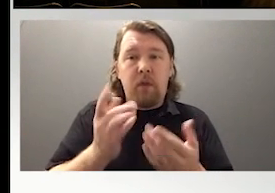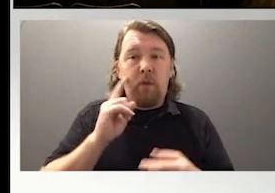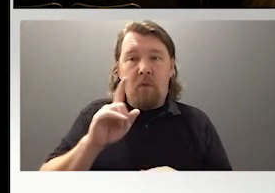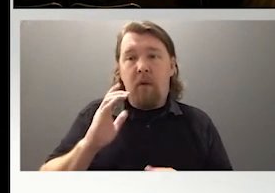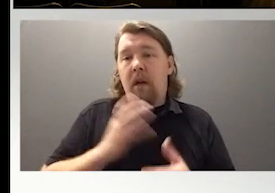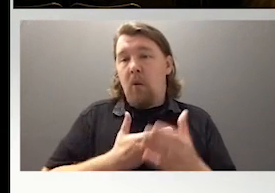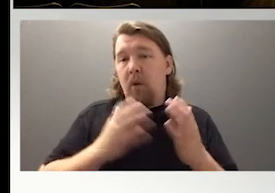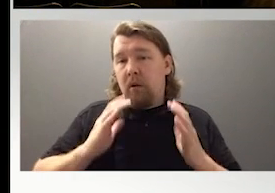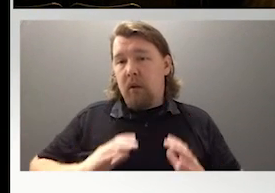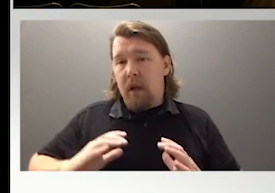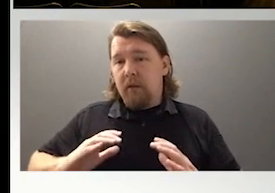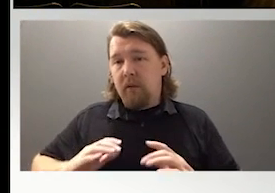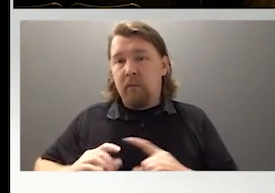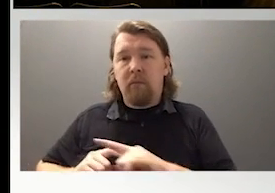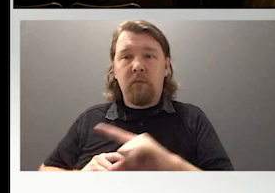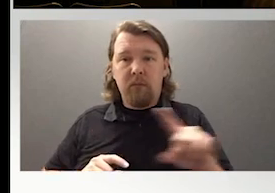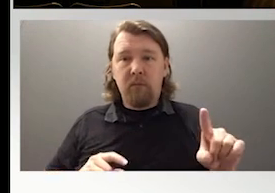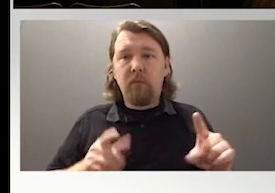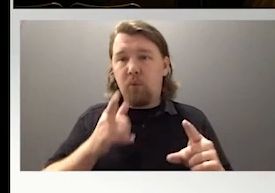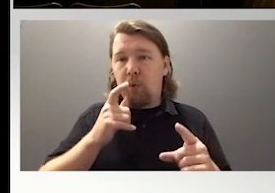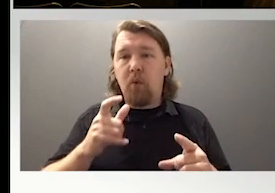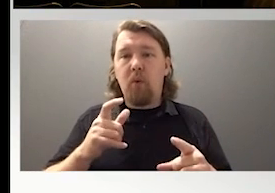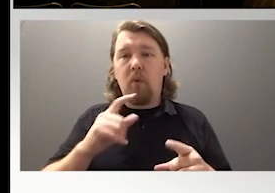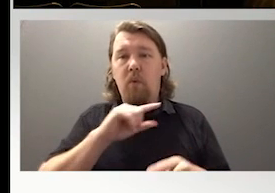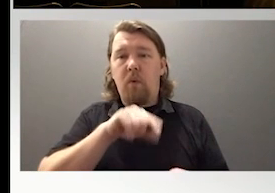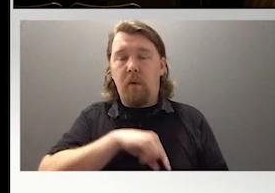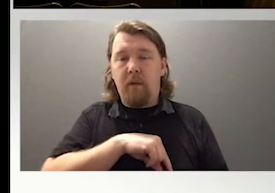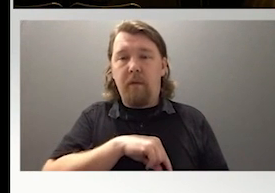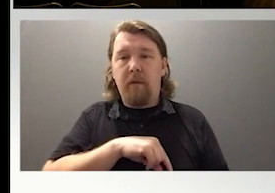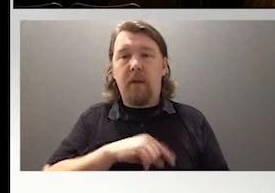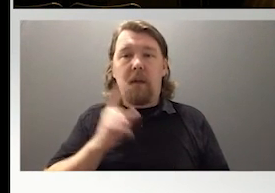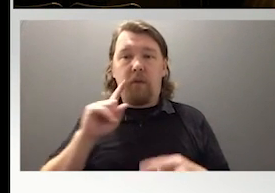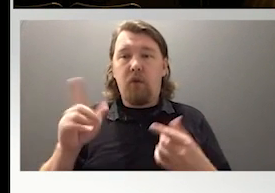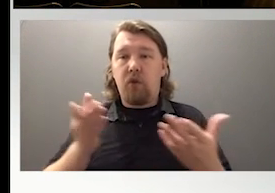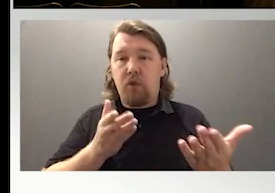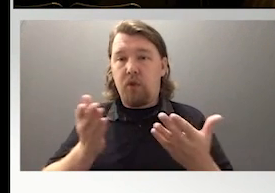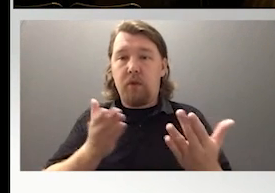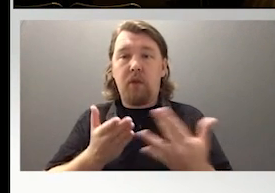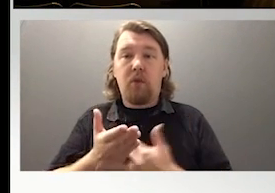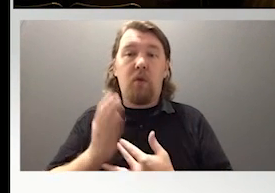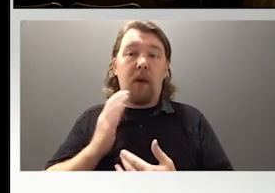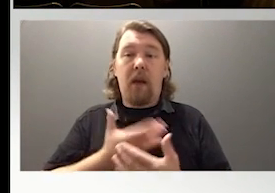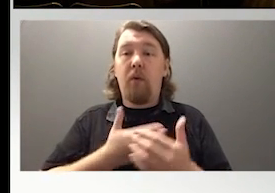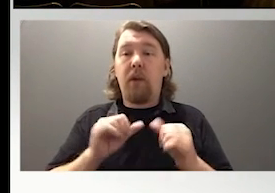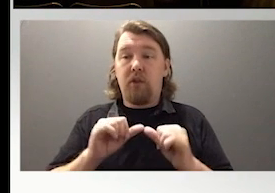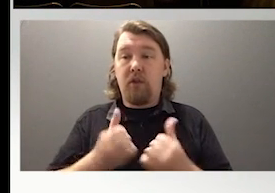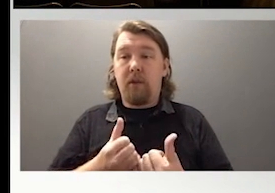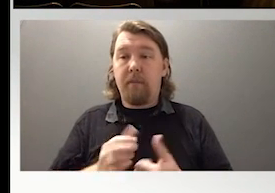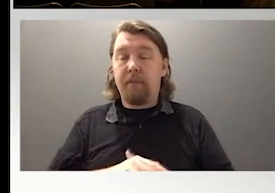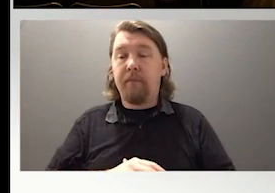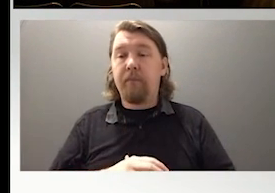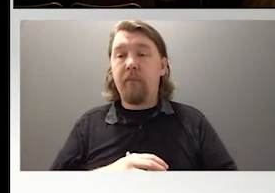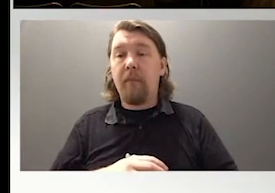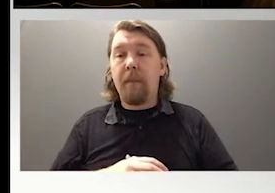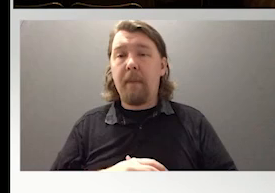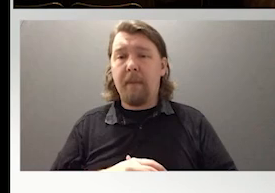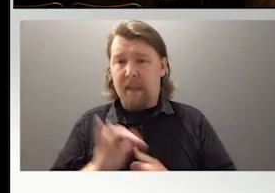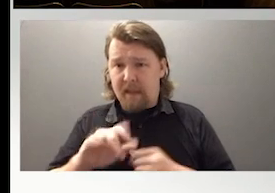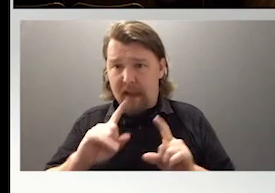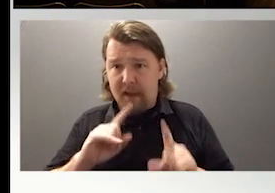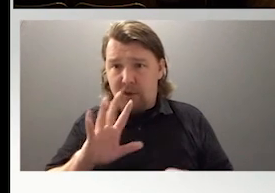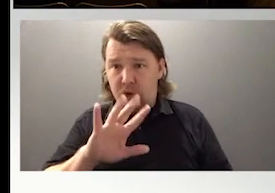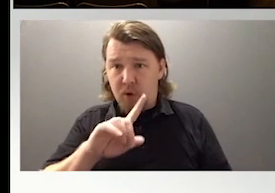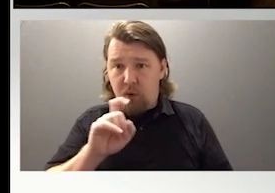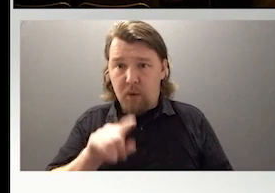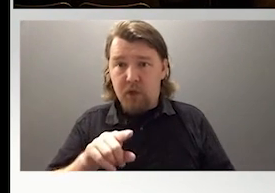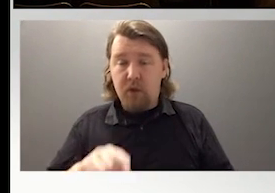our clients, to clients that are determined to be eligible for services through our agency. Did that answer your